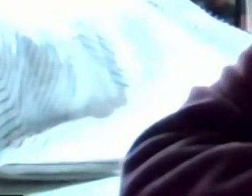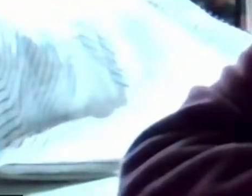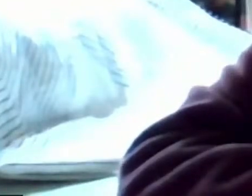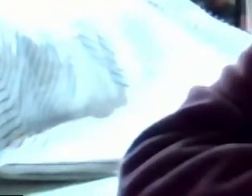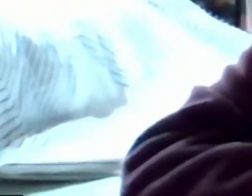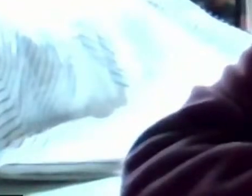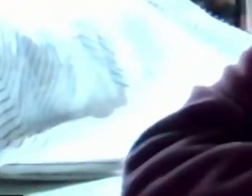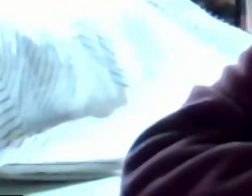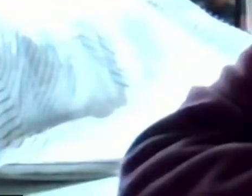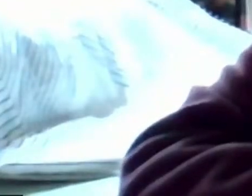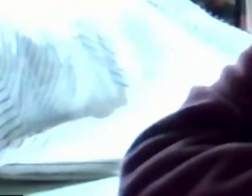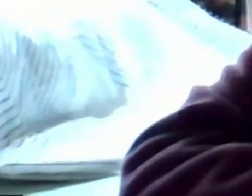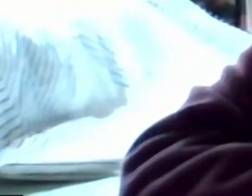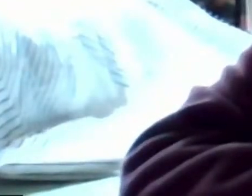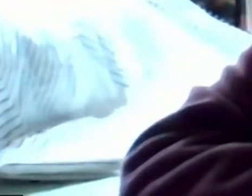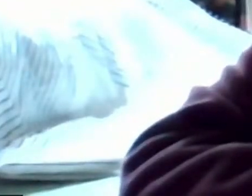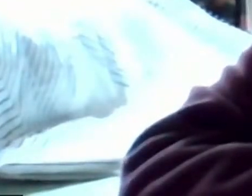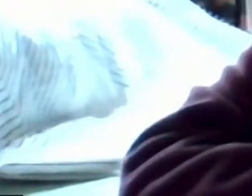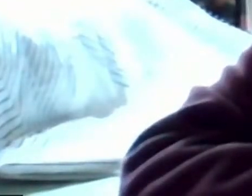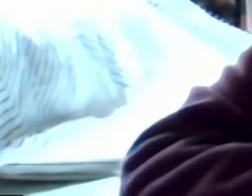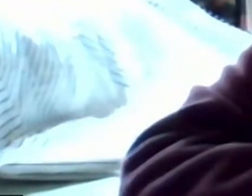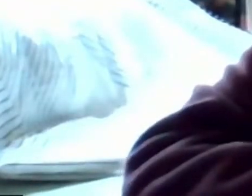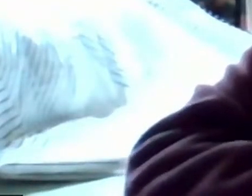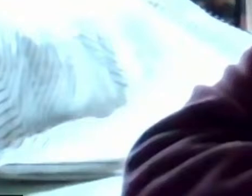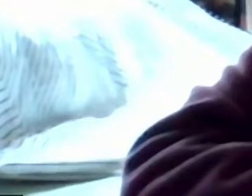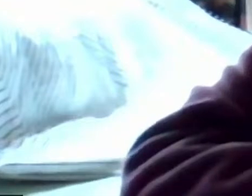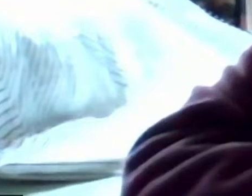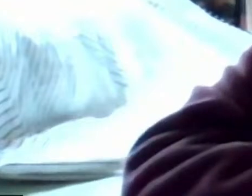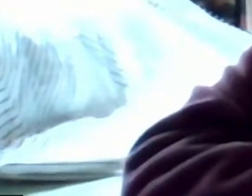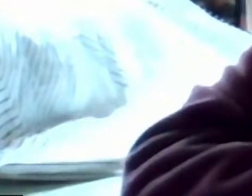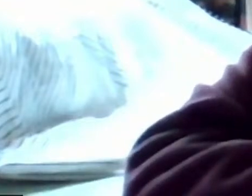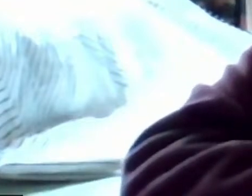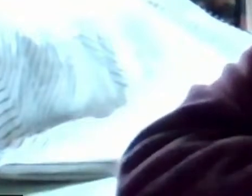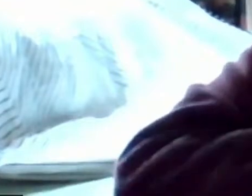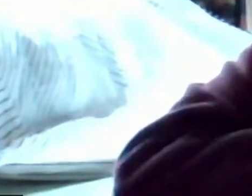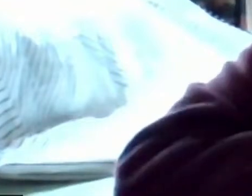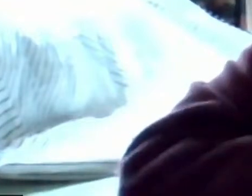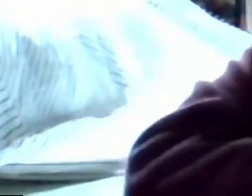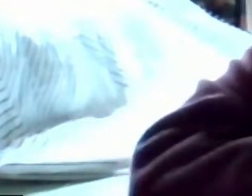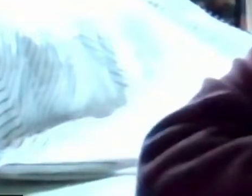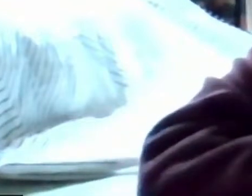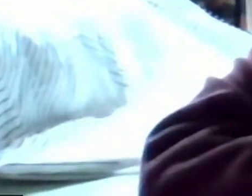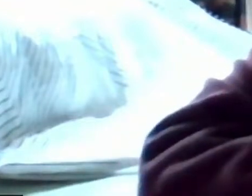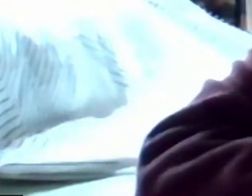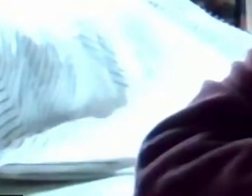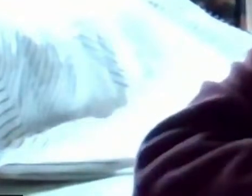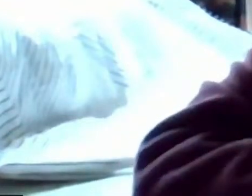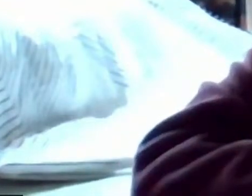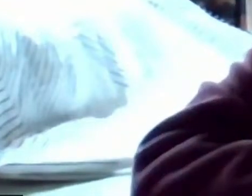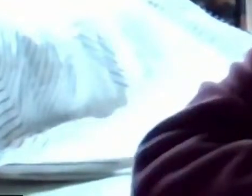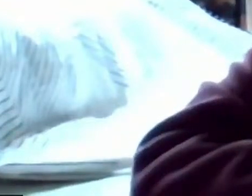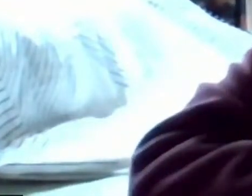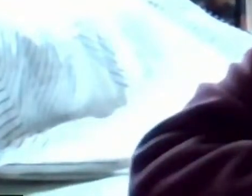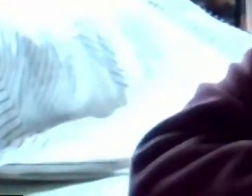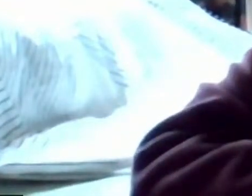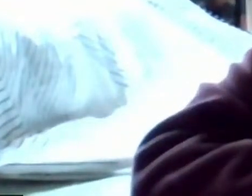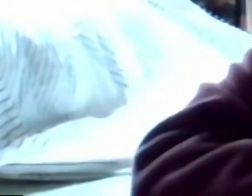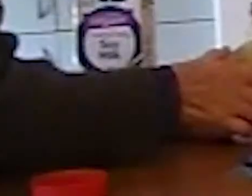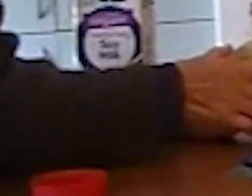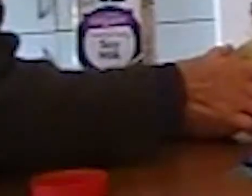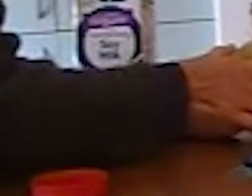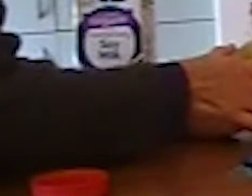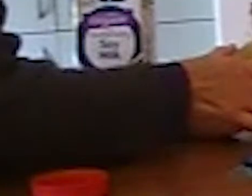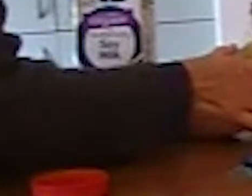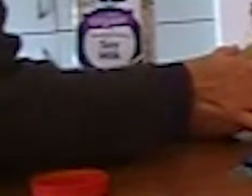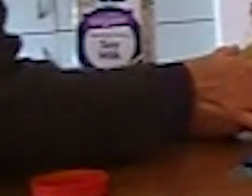pandemic ends, community groups and organizations can provide opportunities for people with disability to come